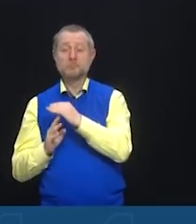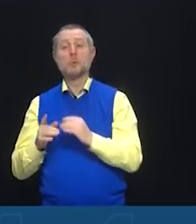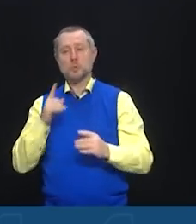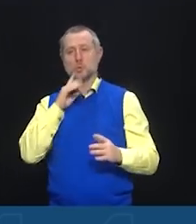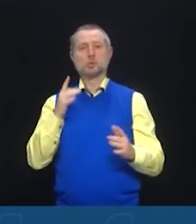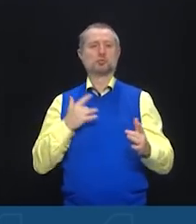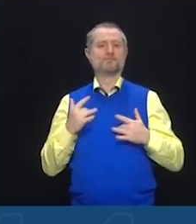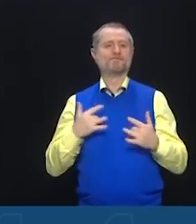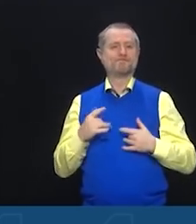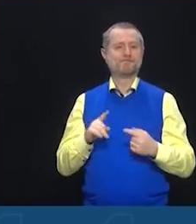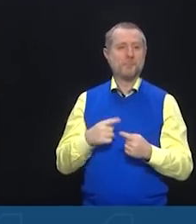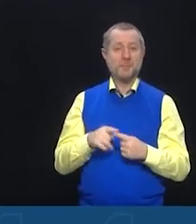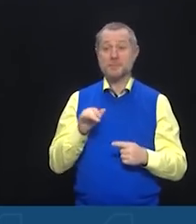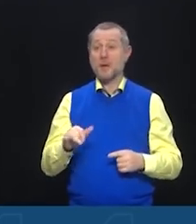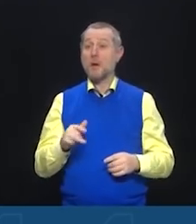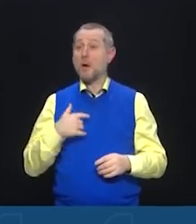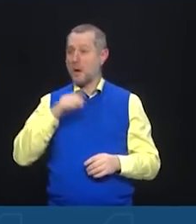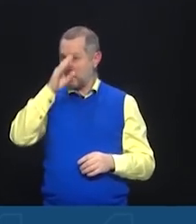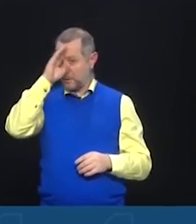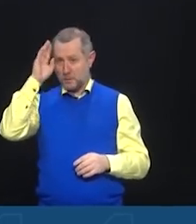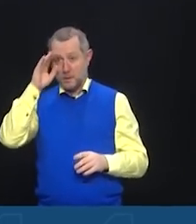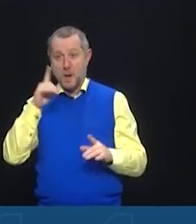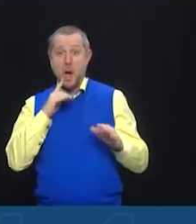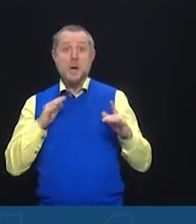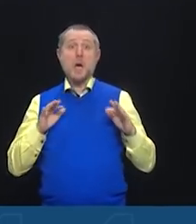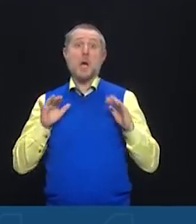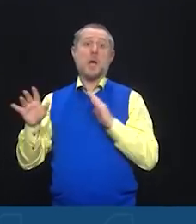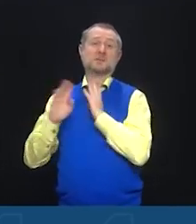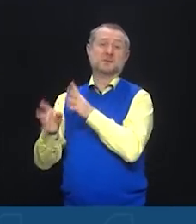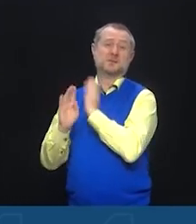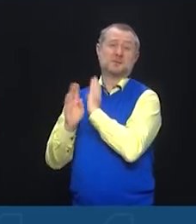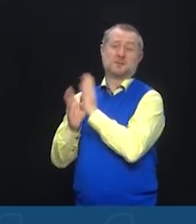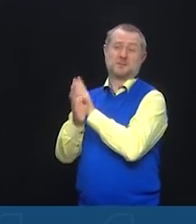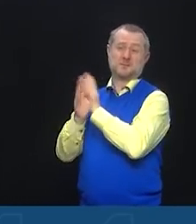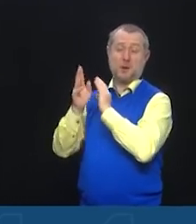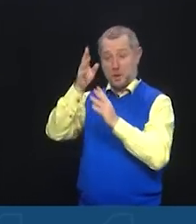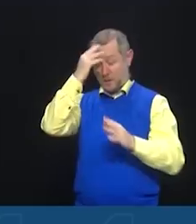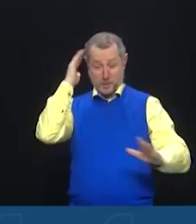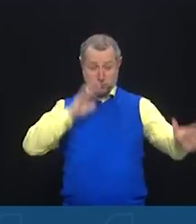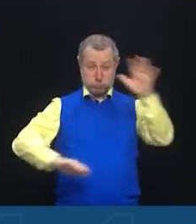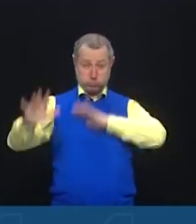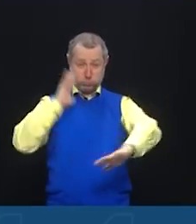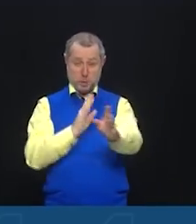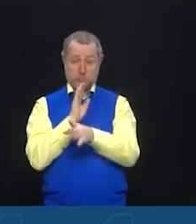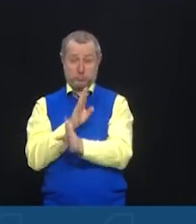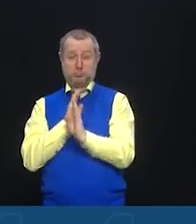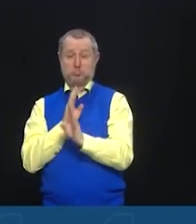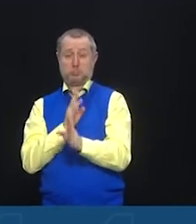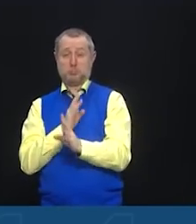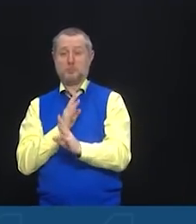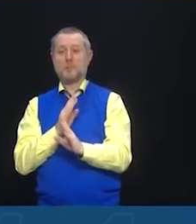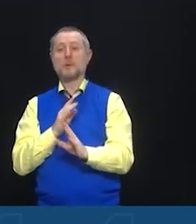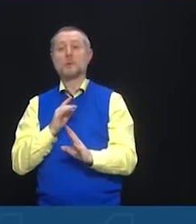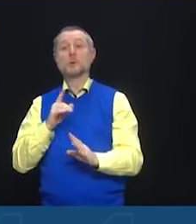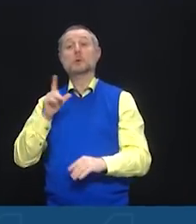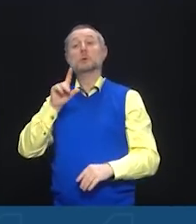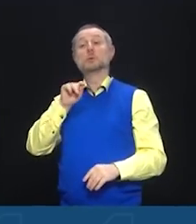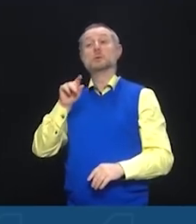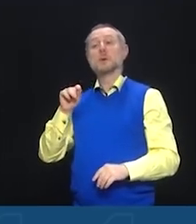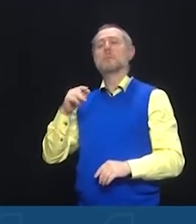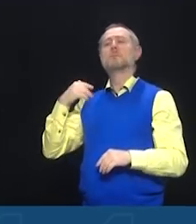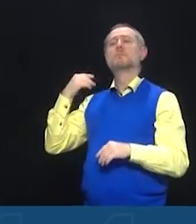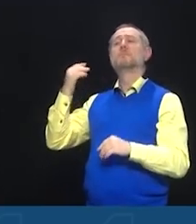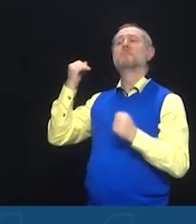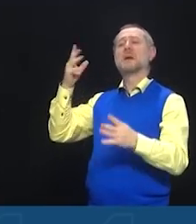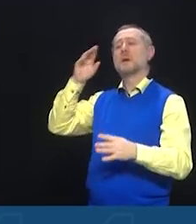see hospitals overcrowded again, evoking those horrific images we saw in the early months of the pandemic 2 years ago, when the